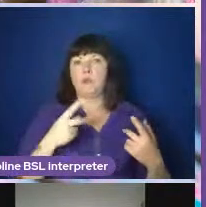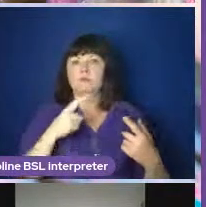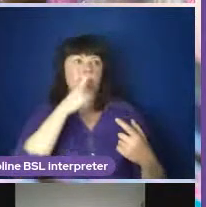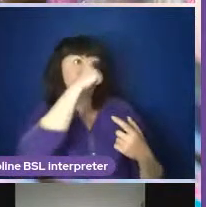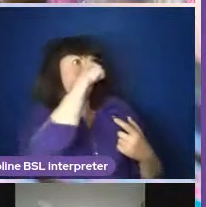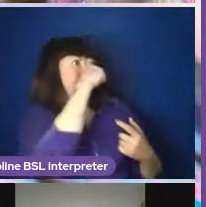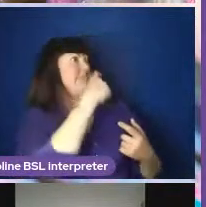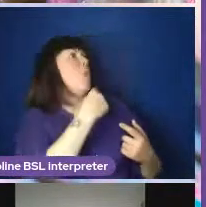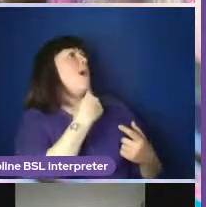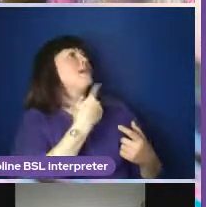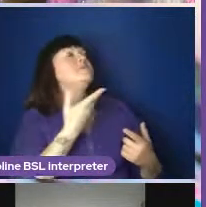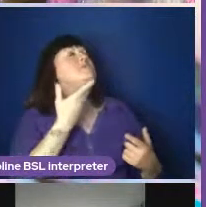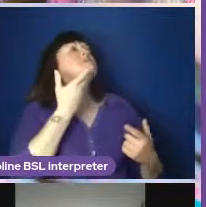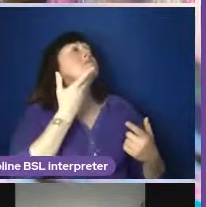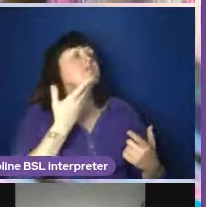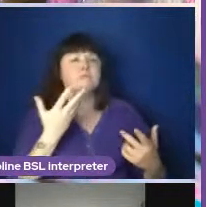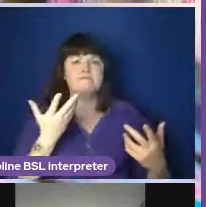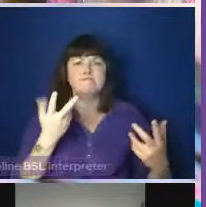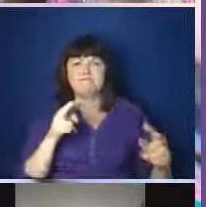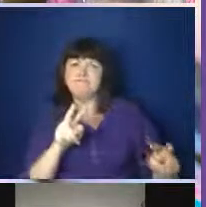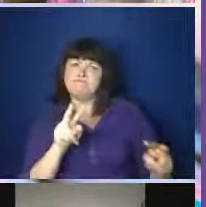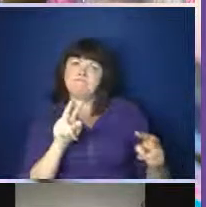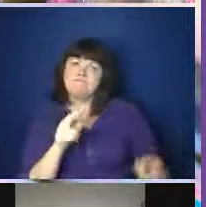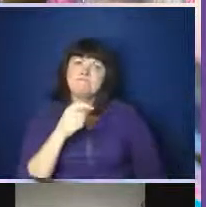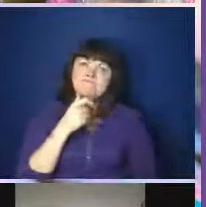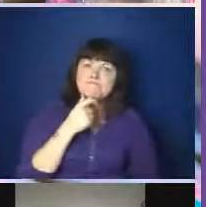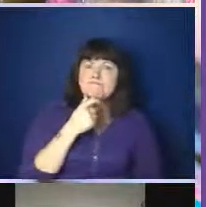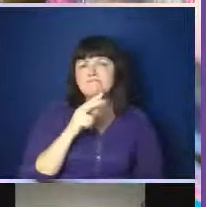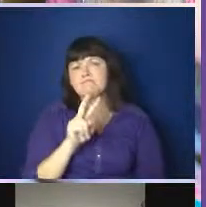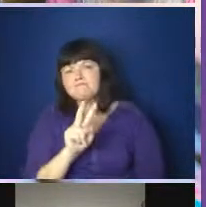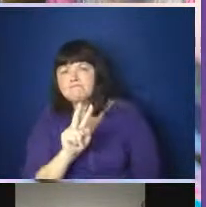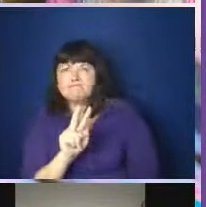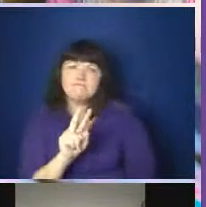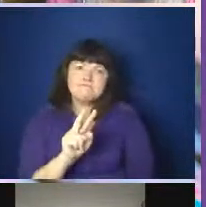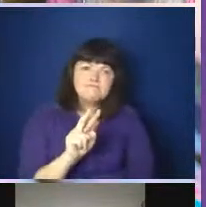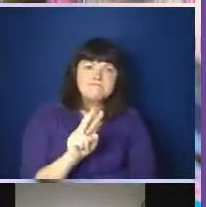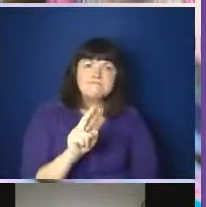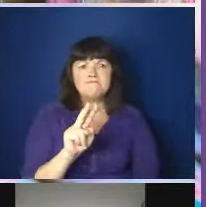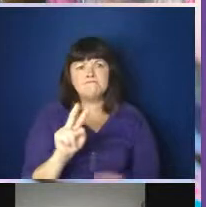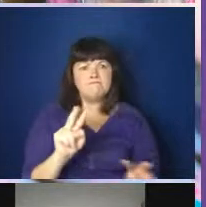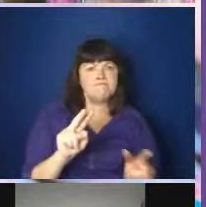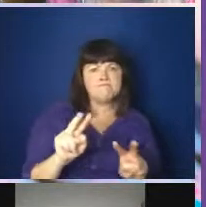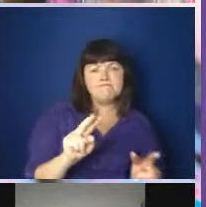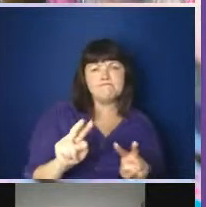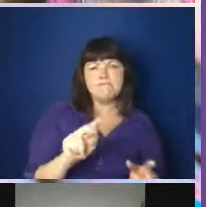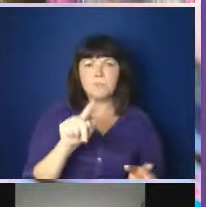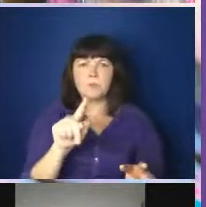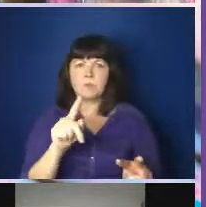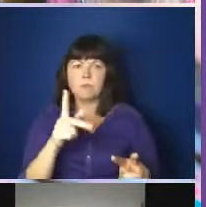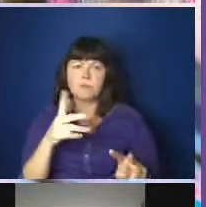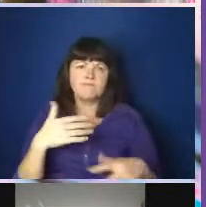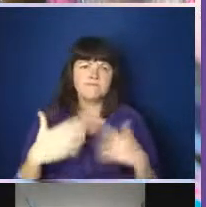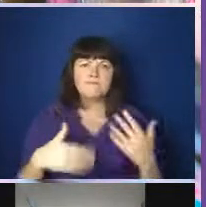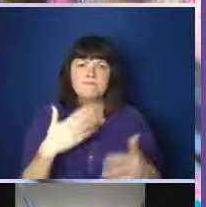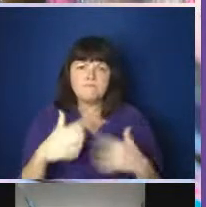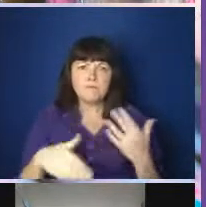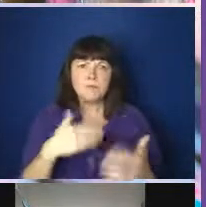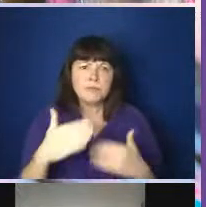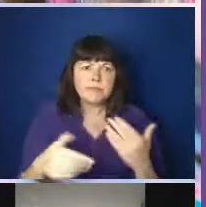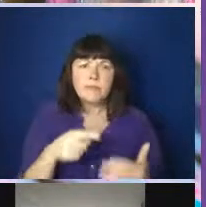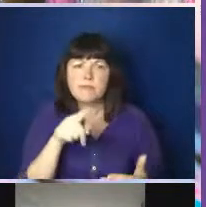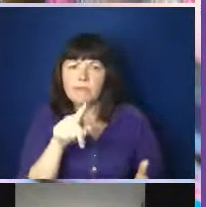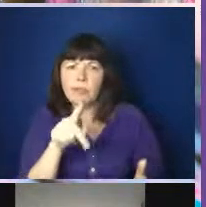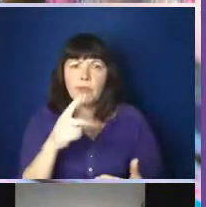faced it and I faced it and I faced it. And then I got into it and then I had to have part of